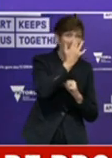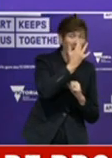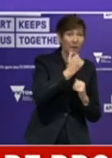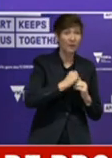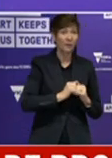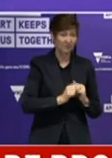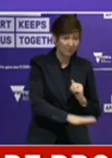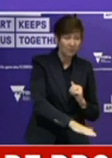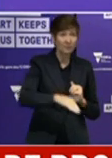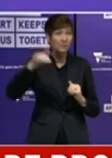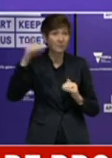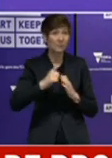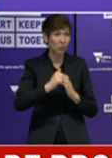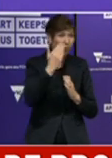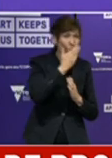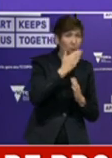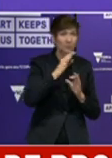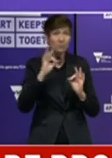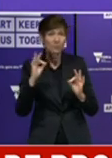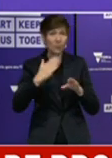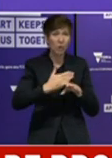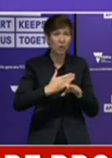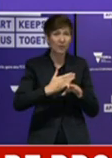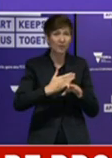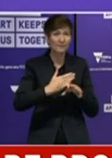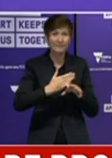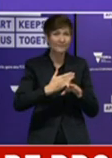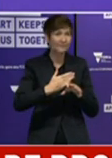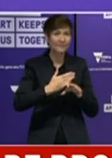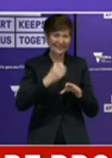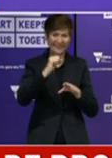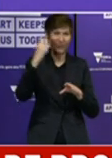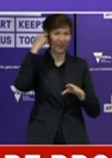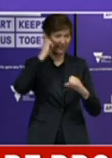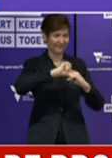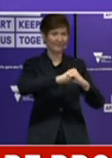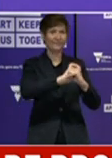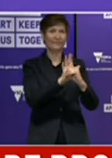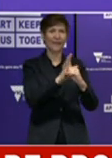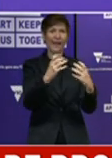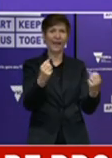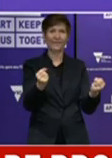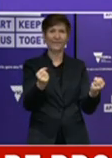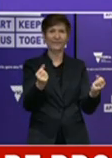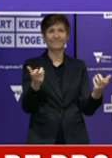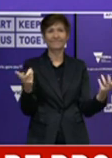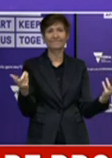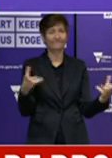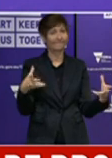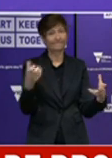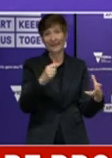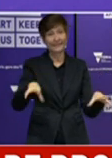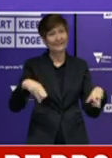reality we face is not real. That's the nature of having to confront reality. That's the nature of having to